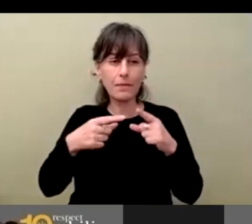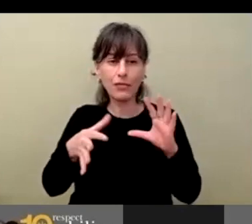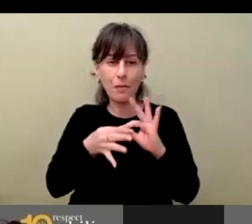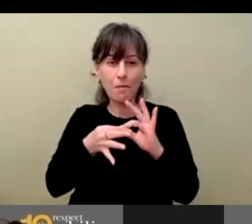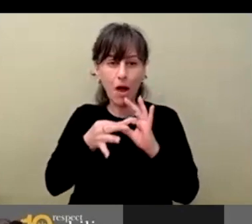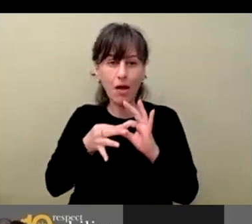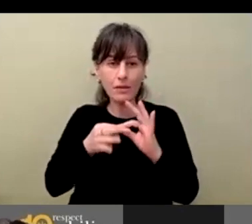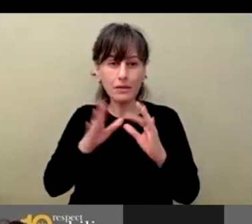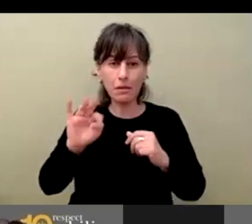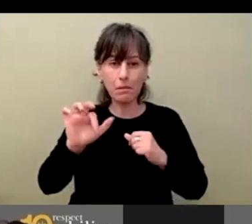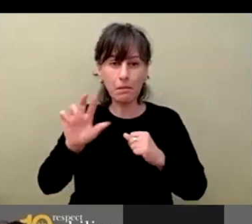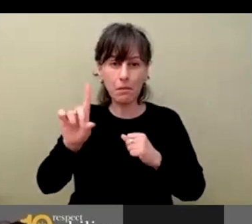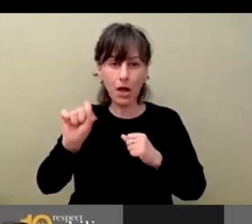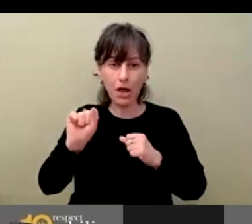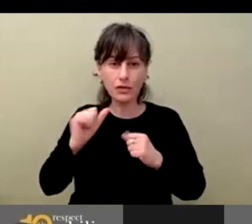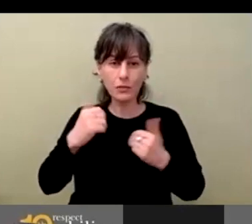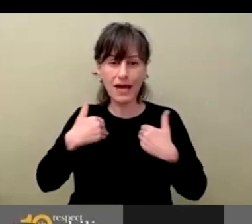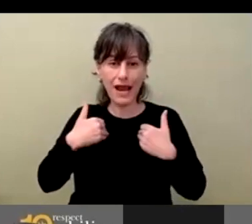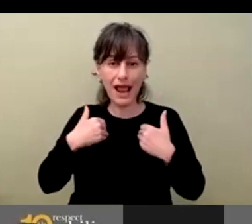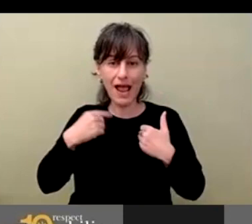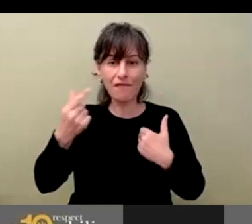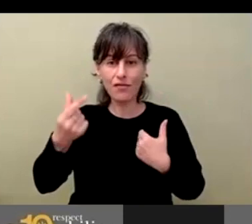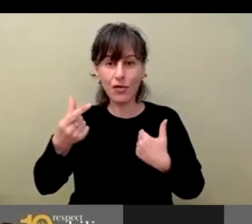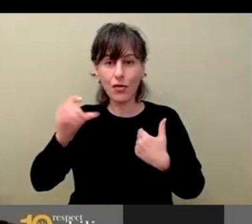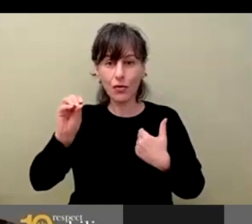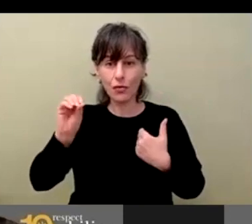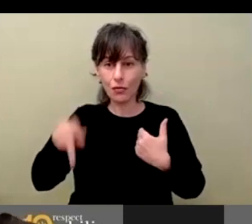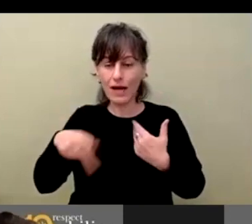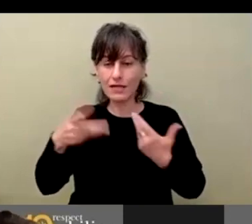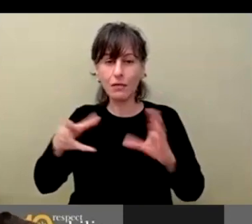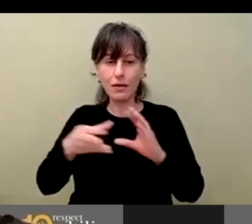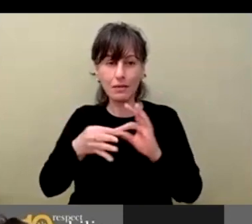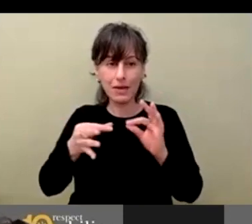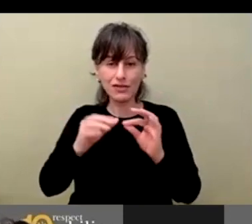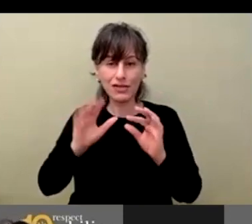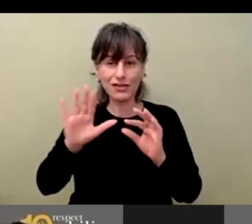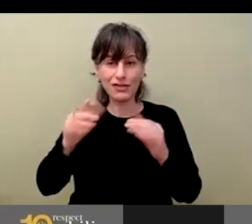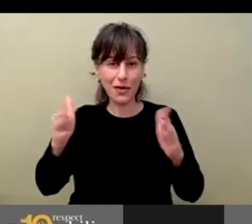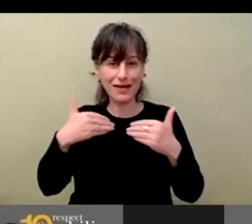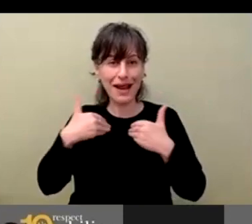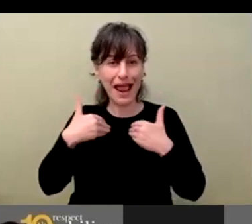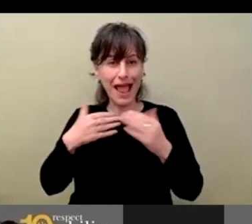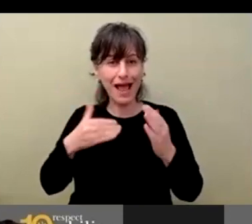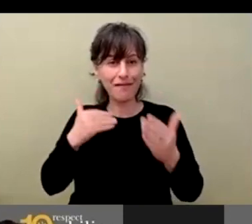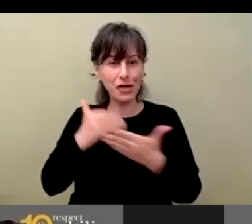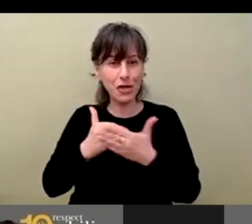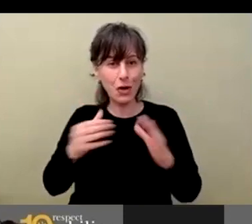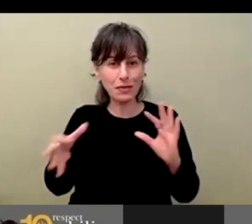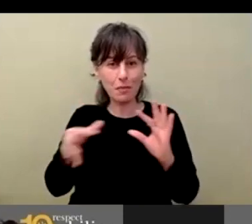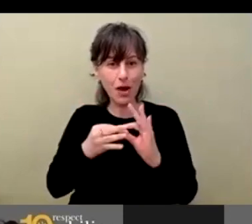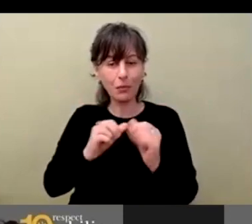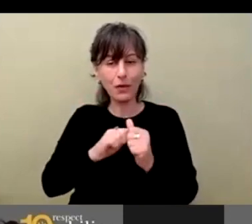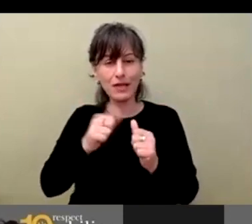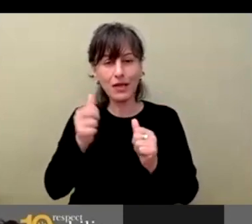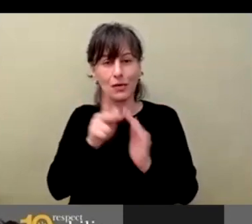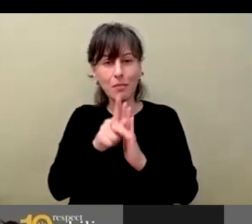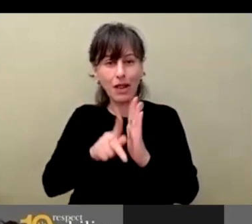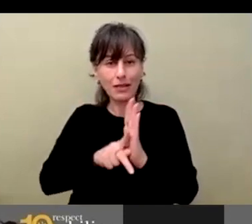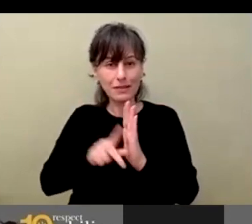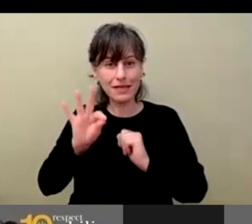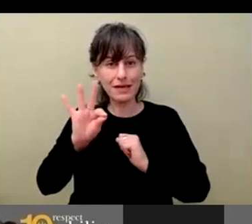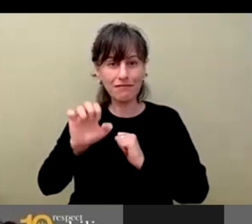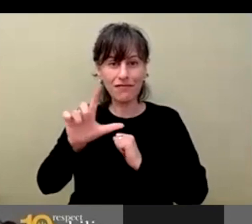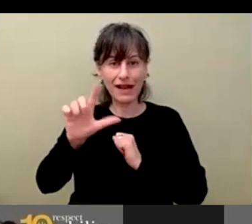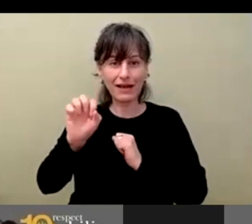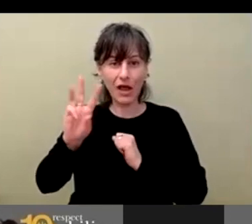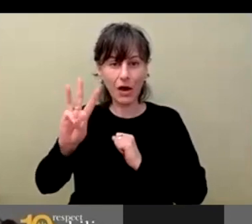these cohorts, and Grace has already talked a little bit about how she already bonded with some of her other policy fellows as